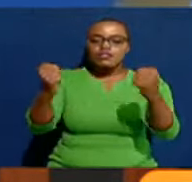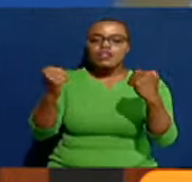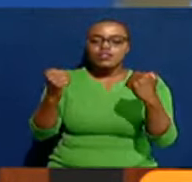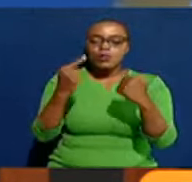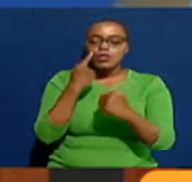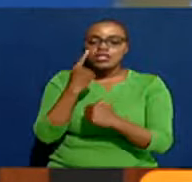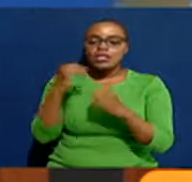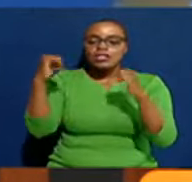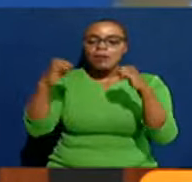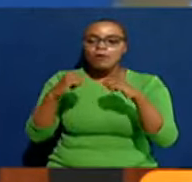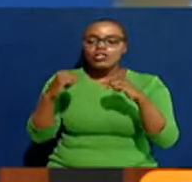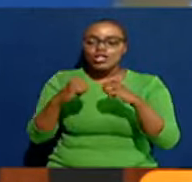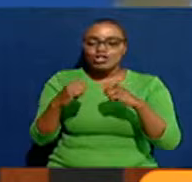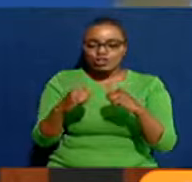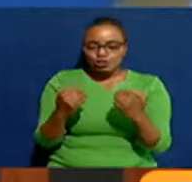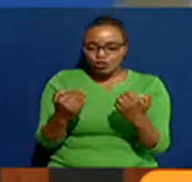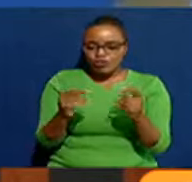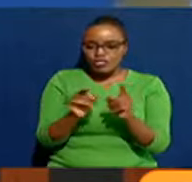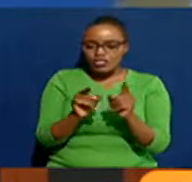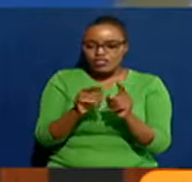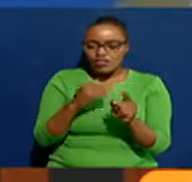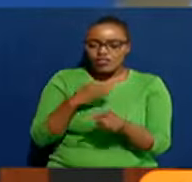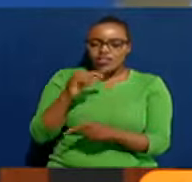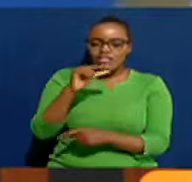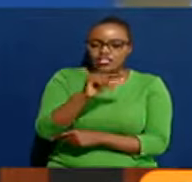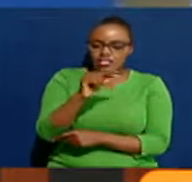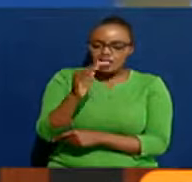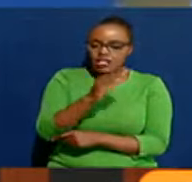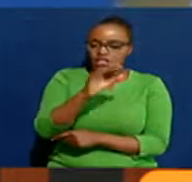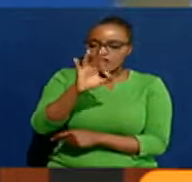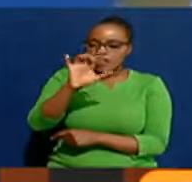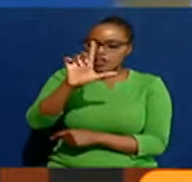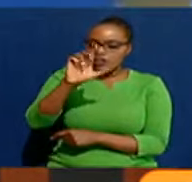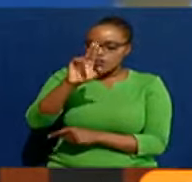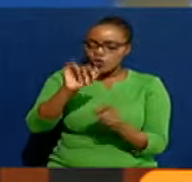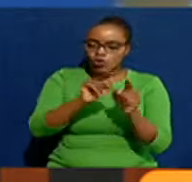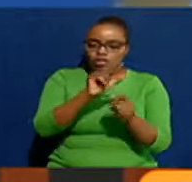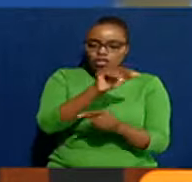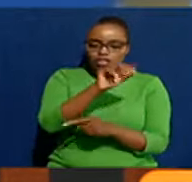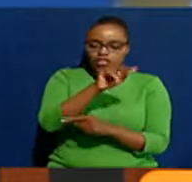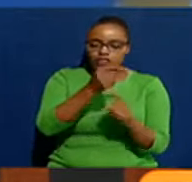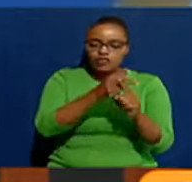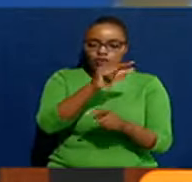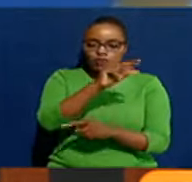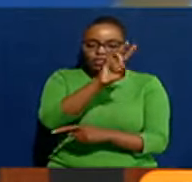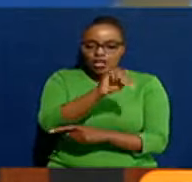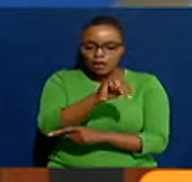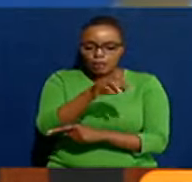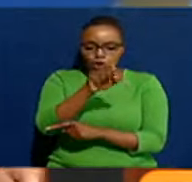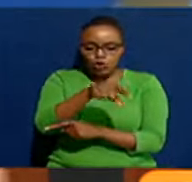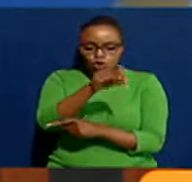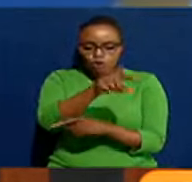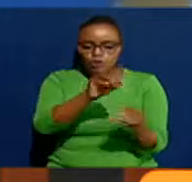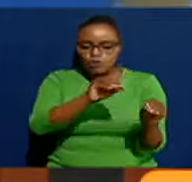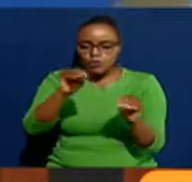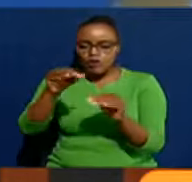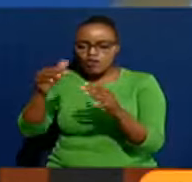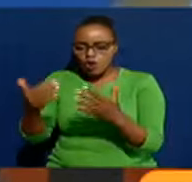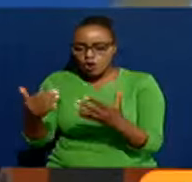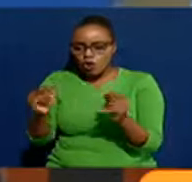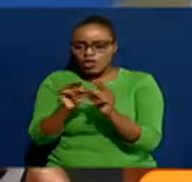at the potential of, it is called gene flow, the flow of genes from the GM crop to wild or